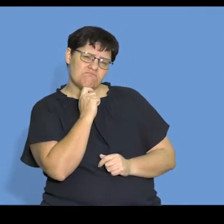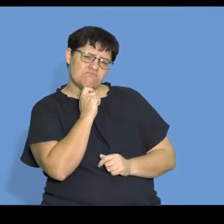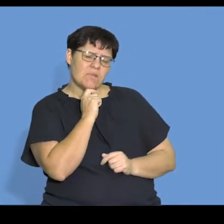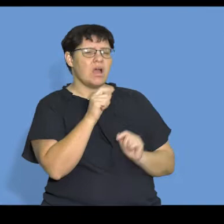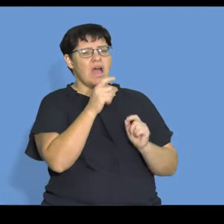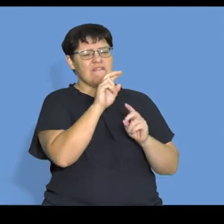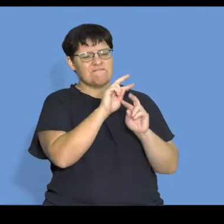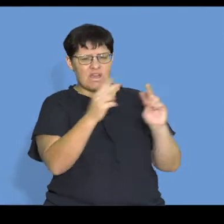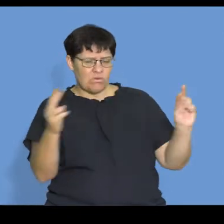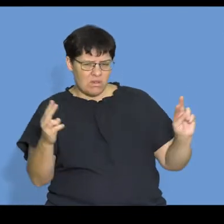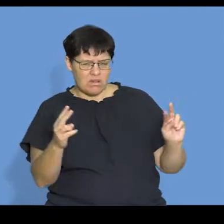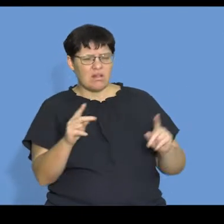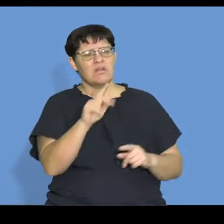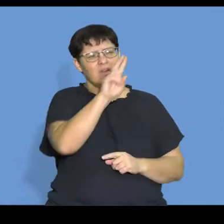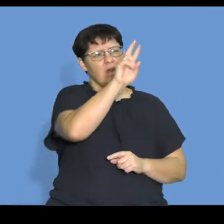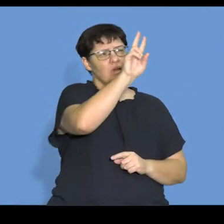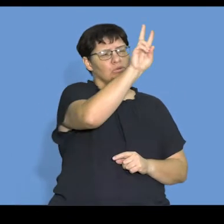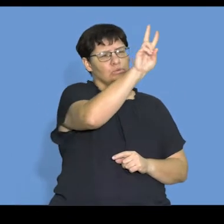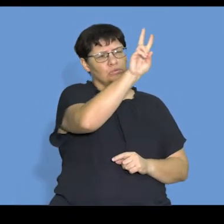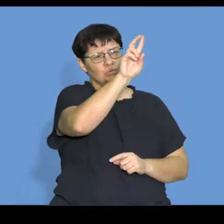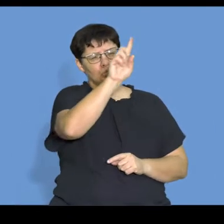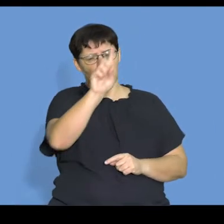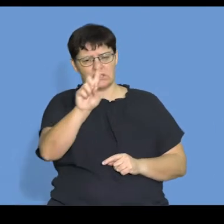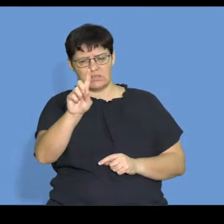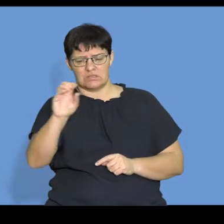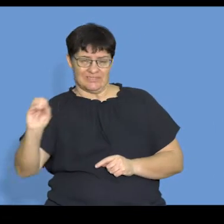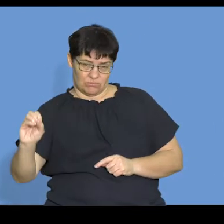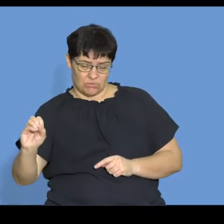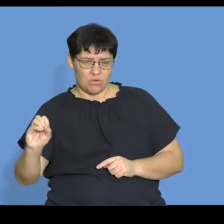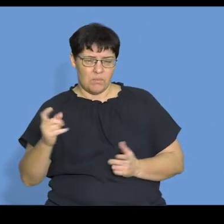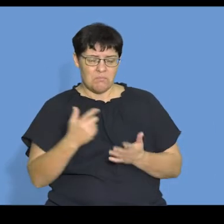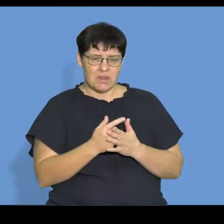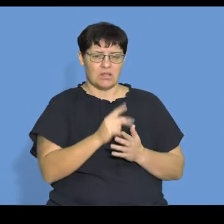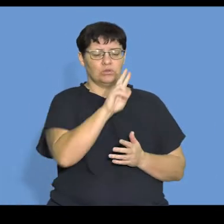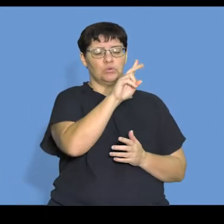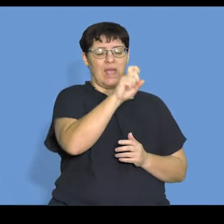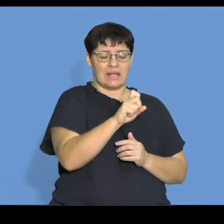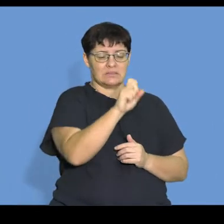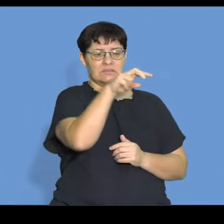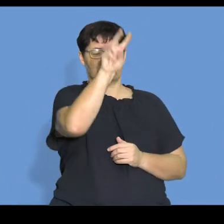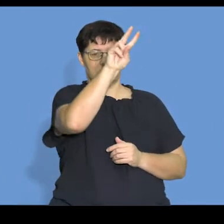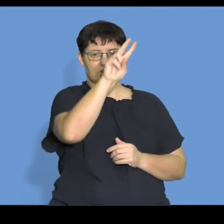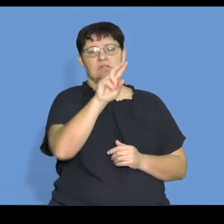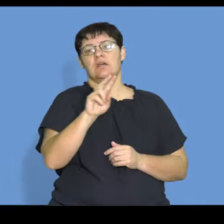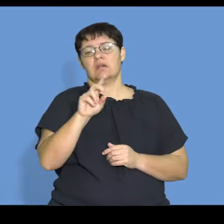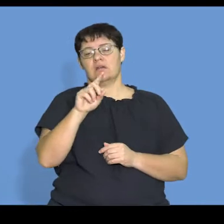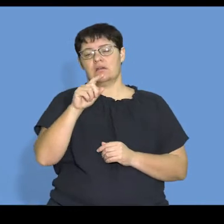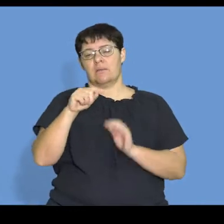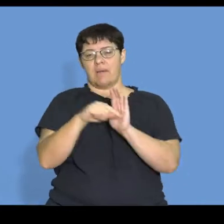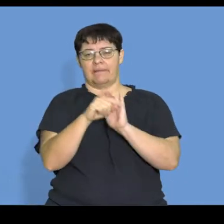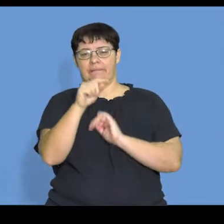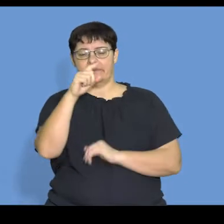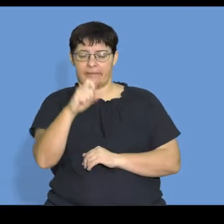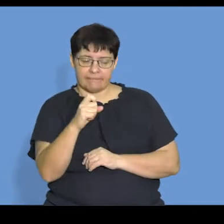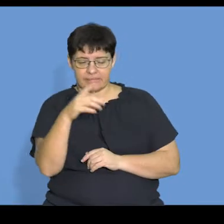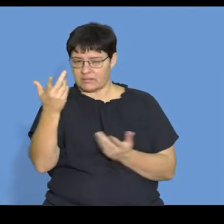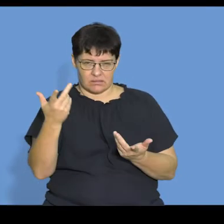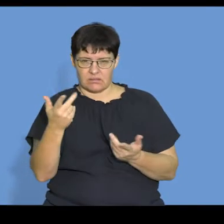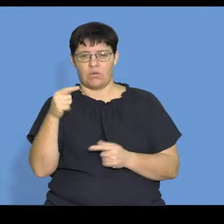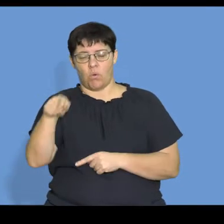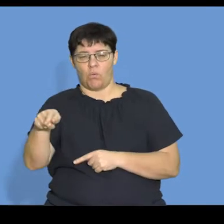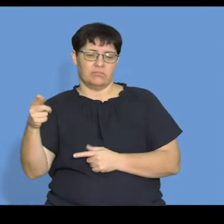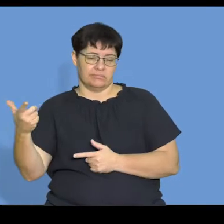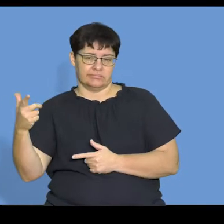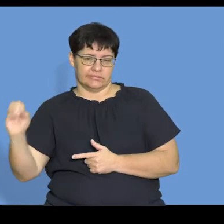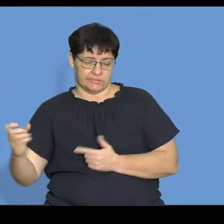variables as you move from left to right? If yes, then there's a possibility it might be a trinomial. Or is